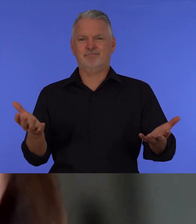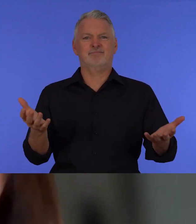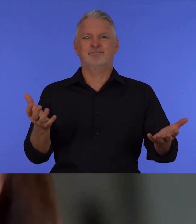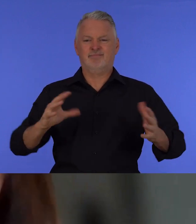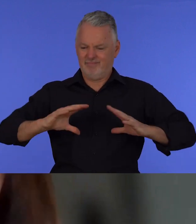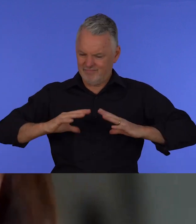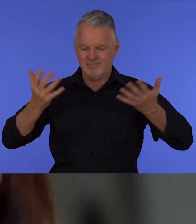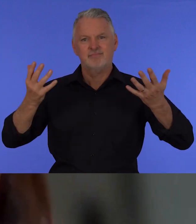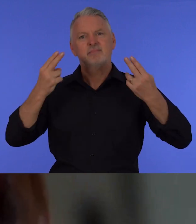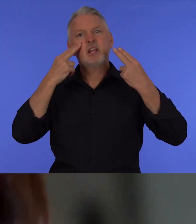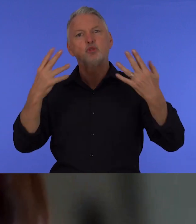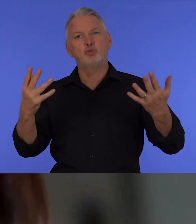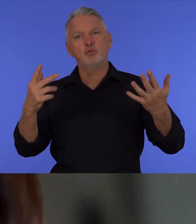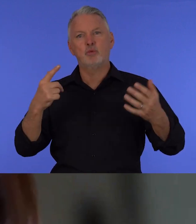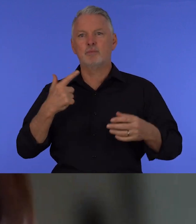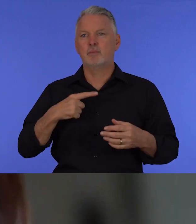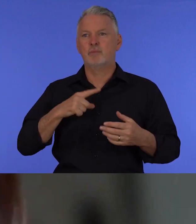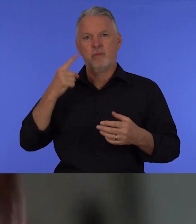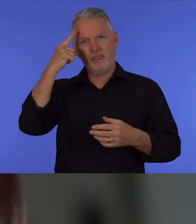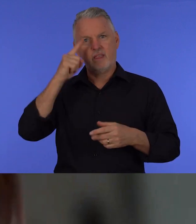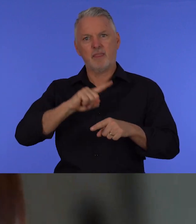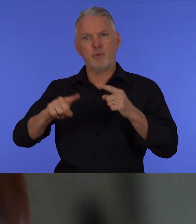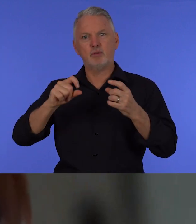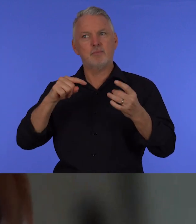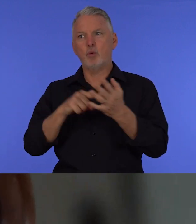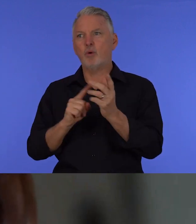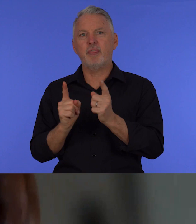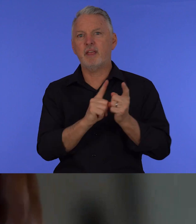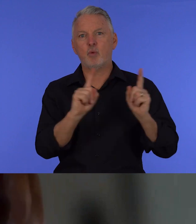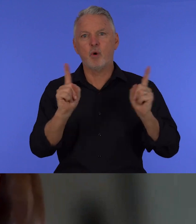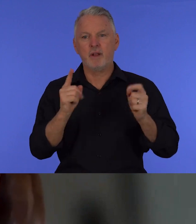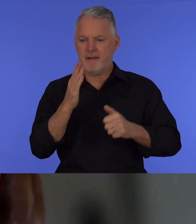case for inclusion, like, because at the end of the day,